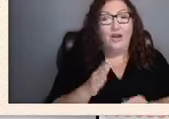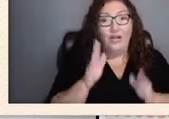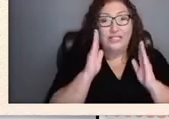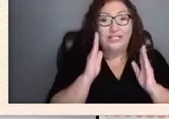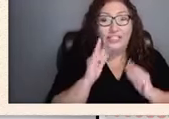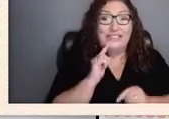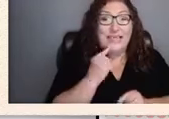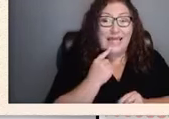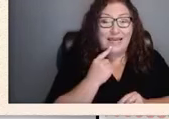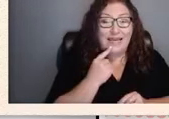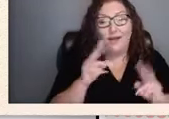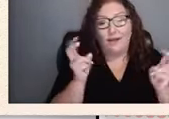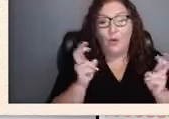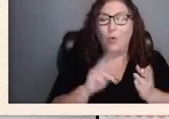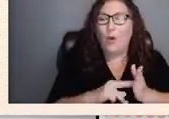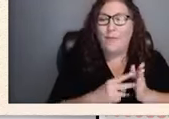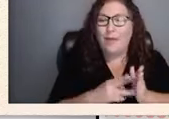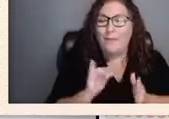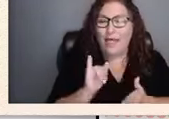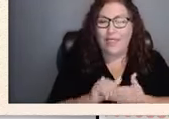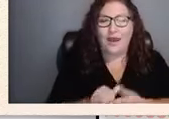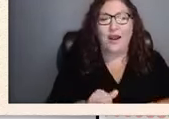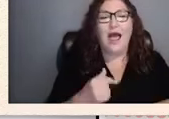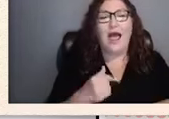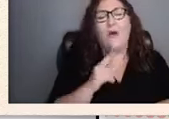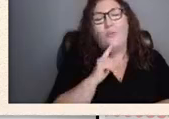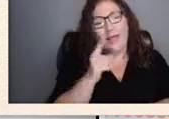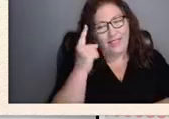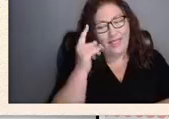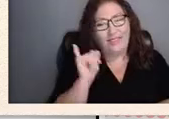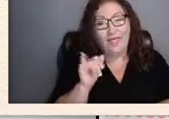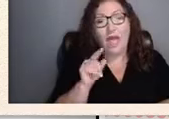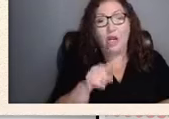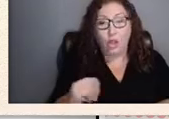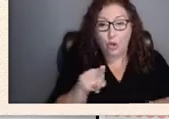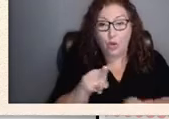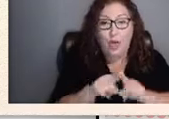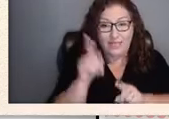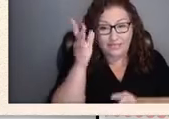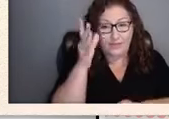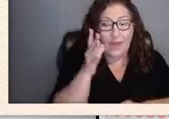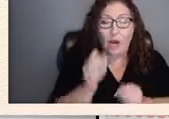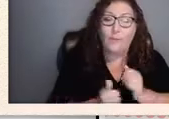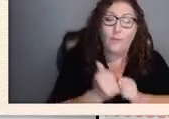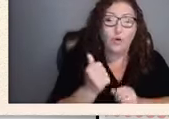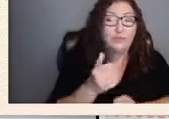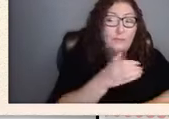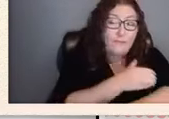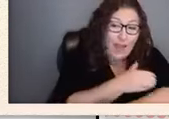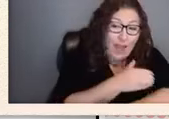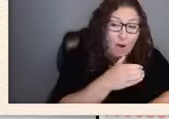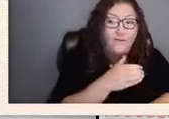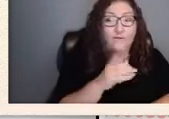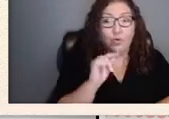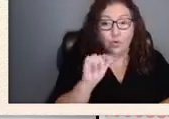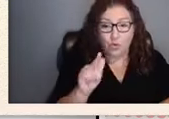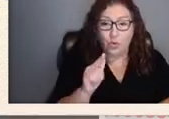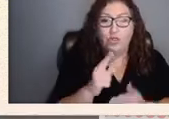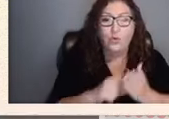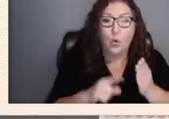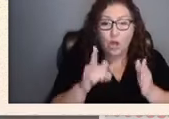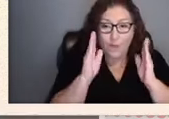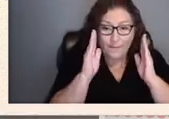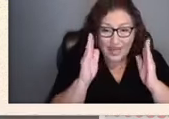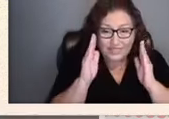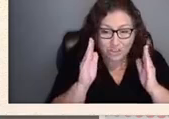by that? Well, I really think that you, as a parent, your most powerful parenting tool is what you pay attention to.